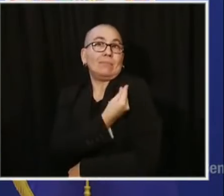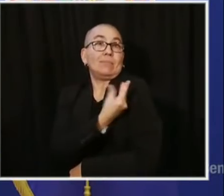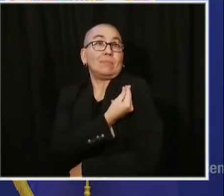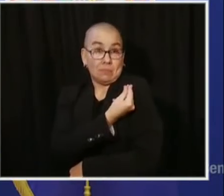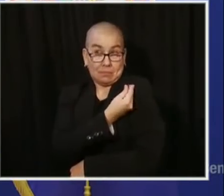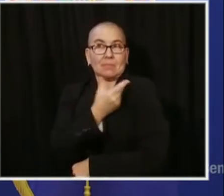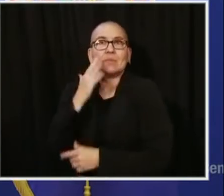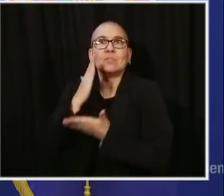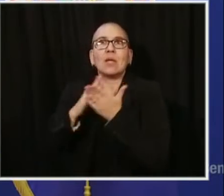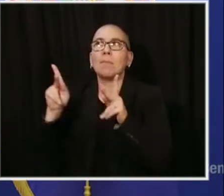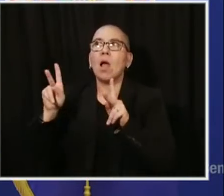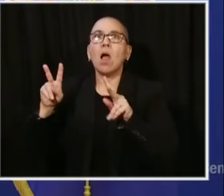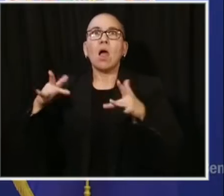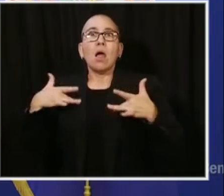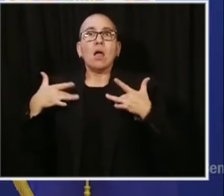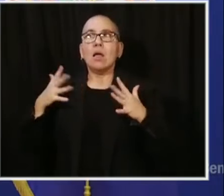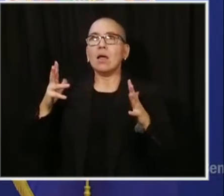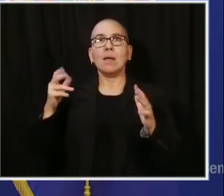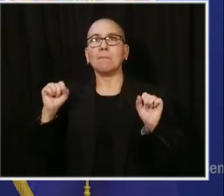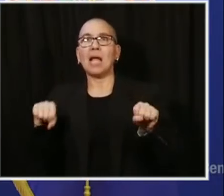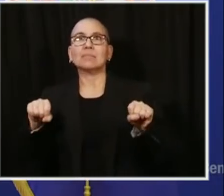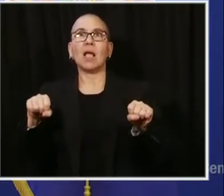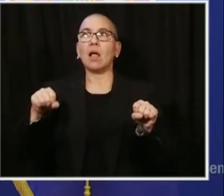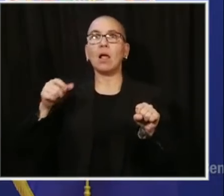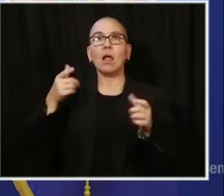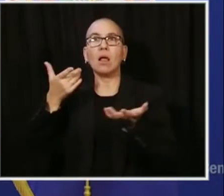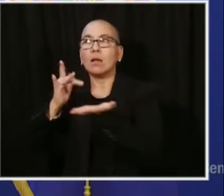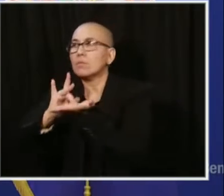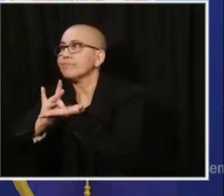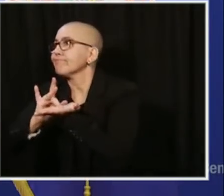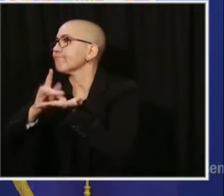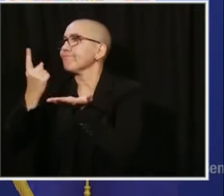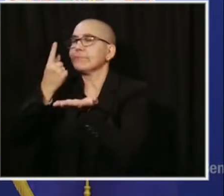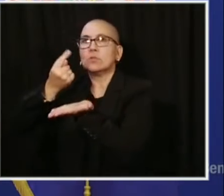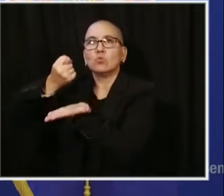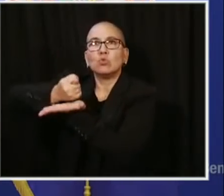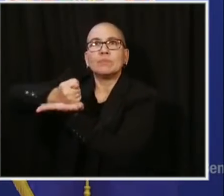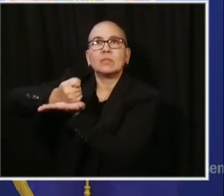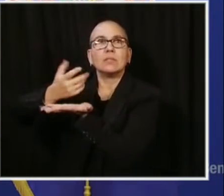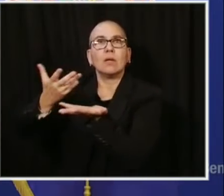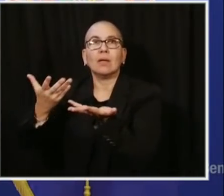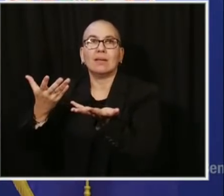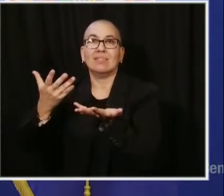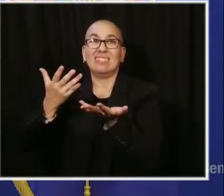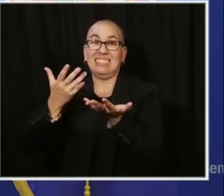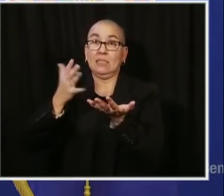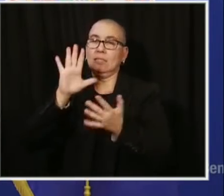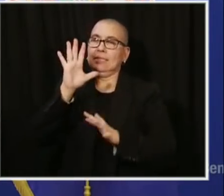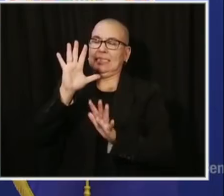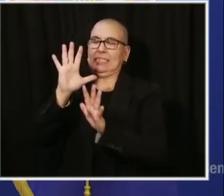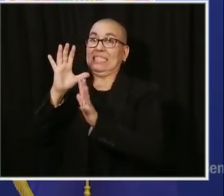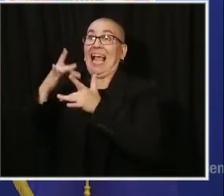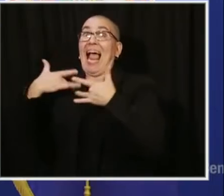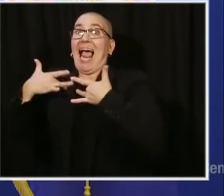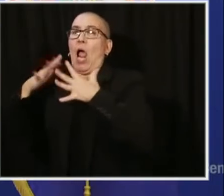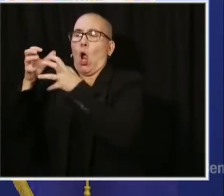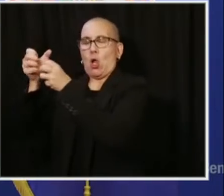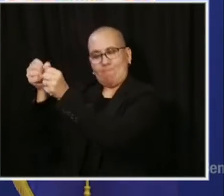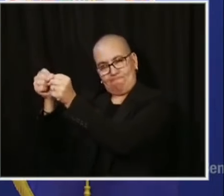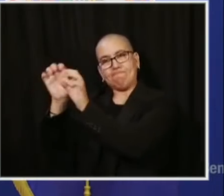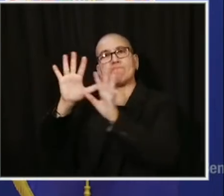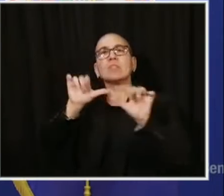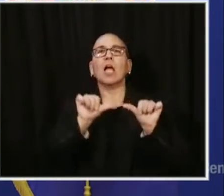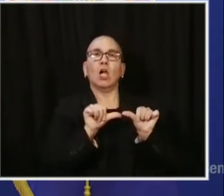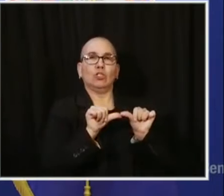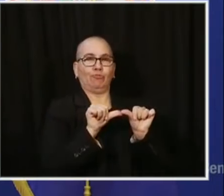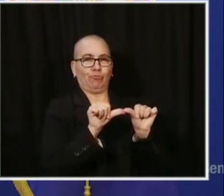time, it's within our control, and that's what these students were saying. If we want to get back to the things we love, take some control over this and start to